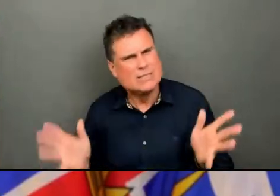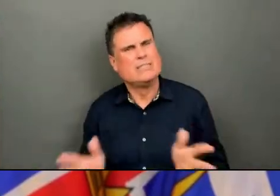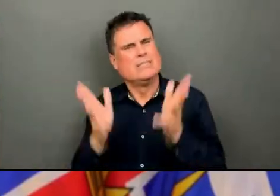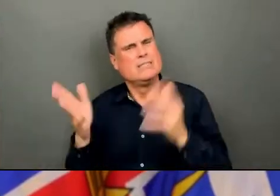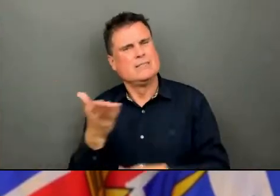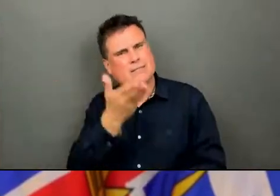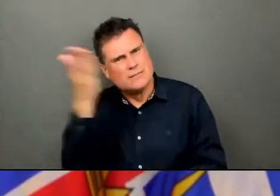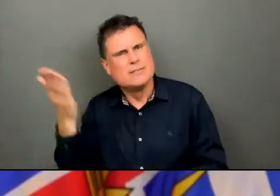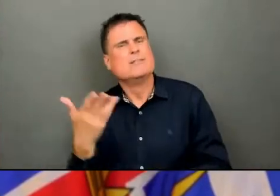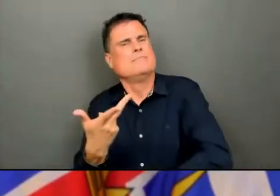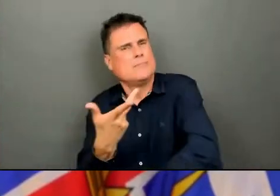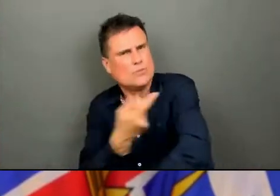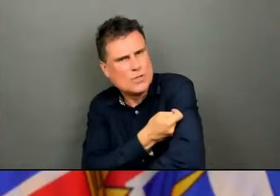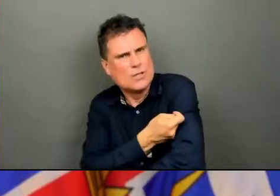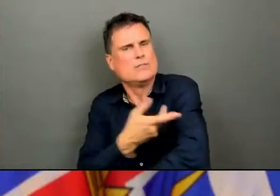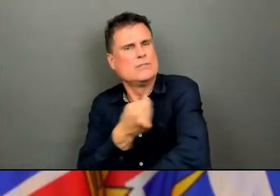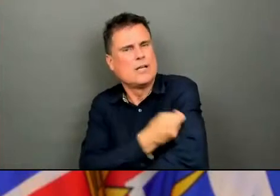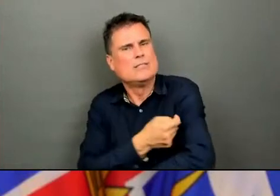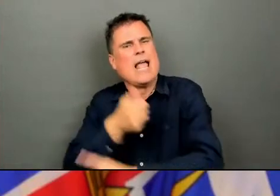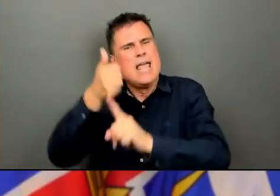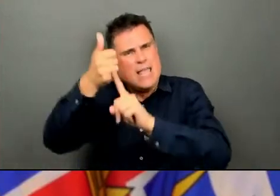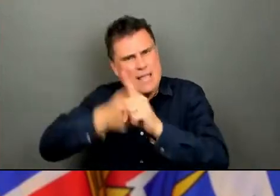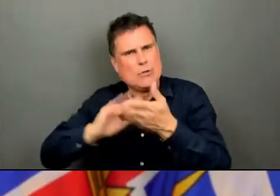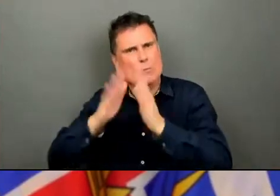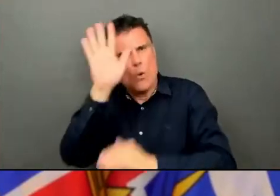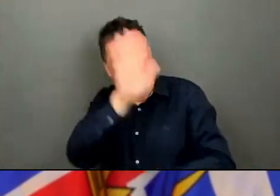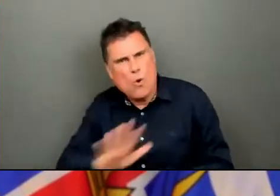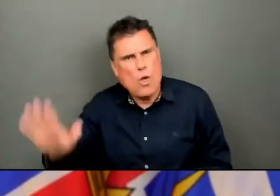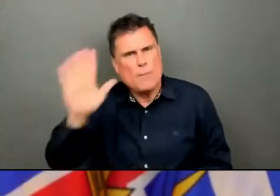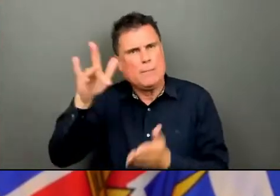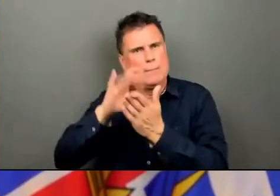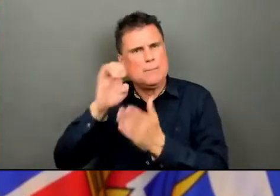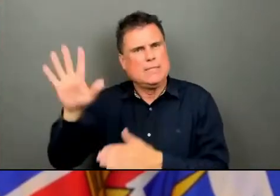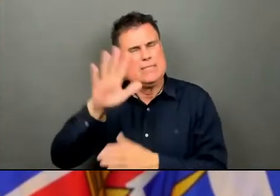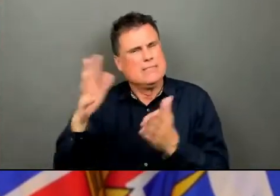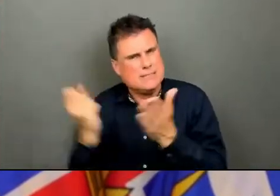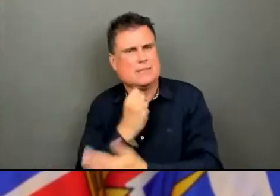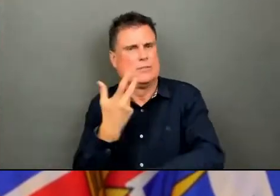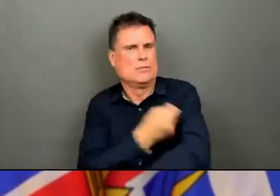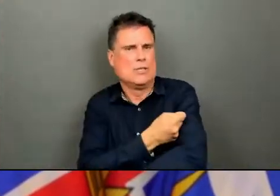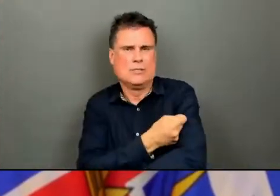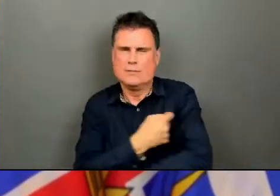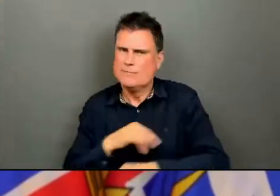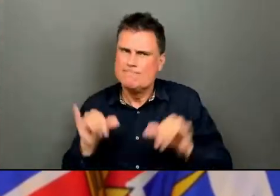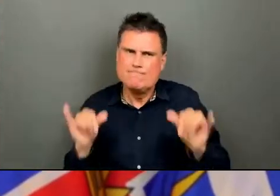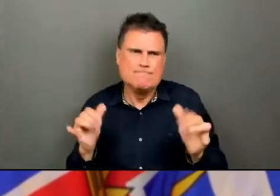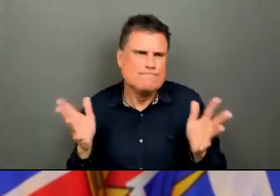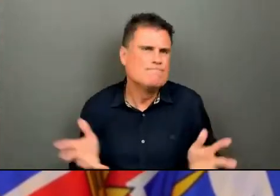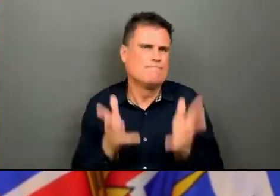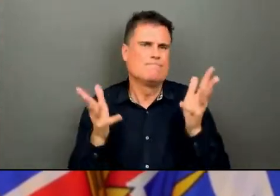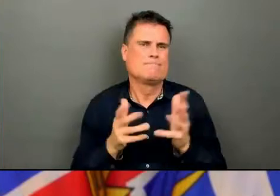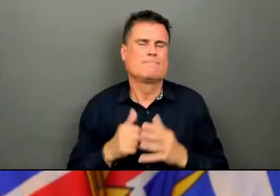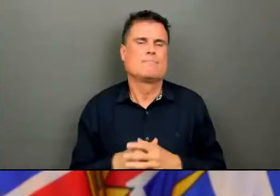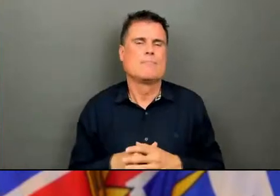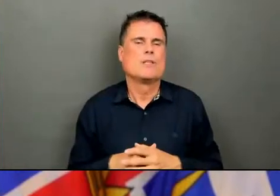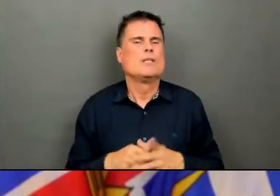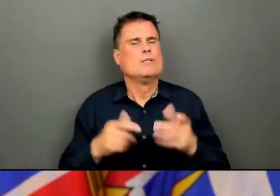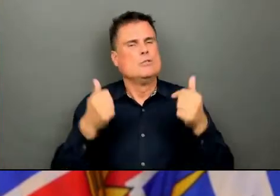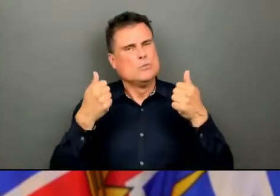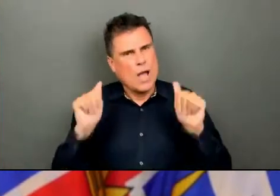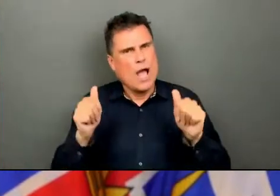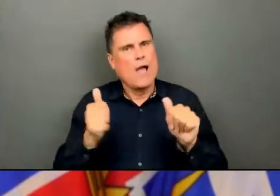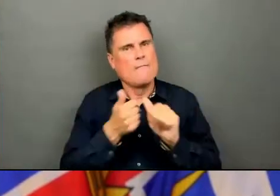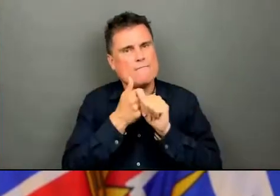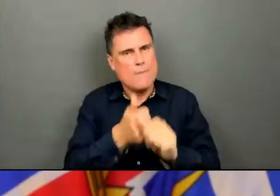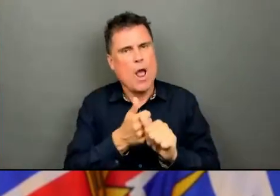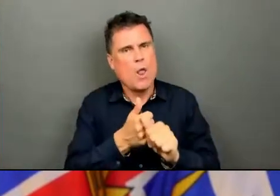community, and that we continue to pay attention to those measures that prevent transmission, making sure we